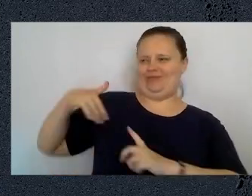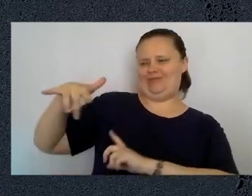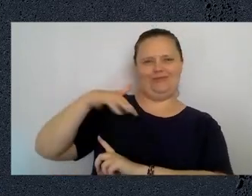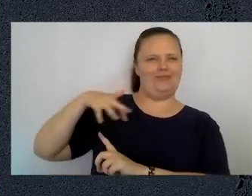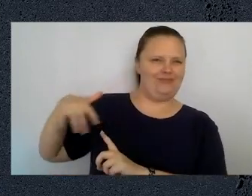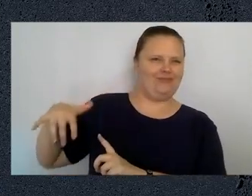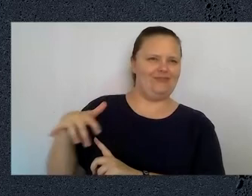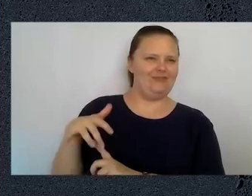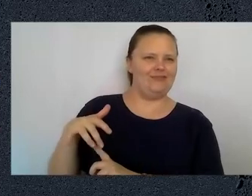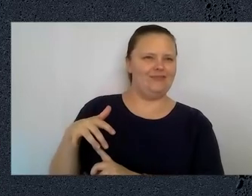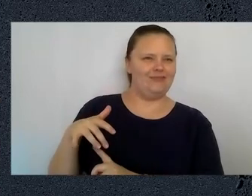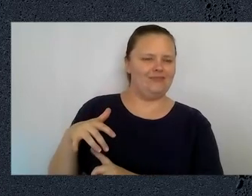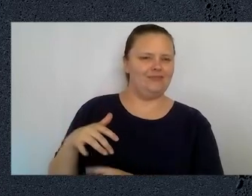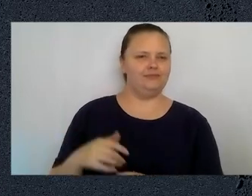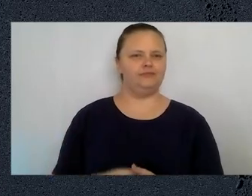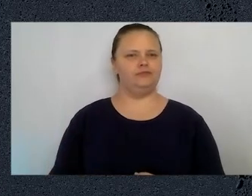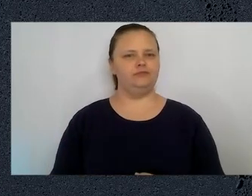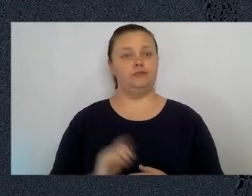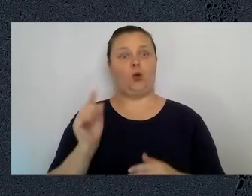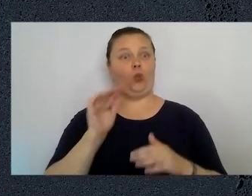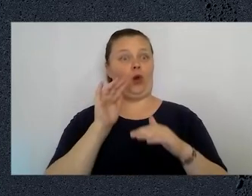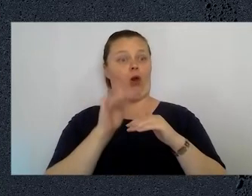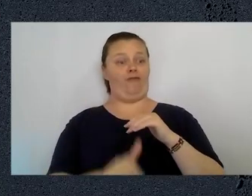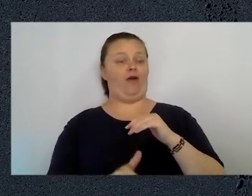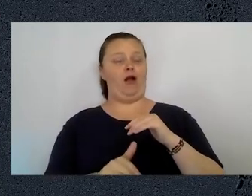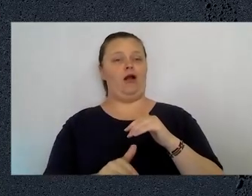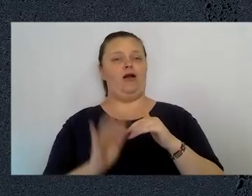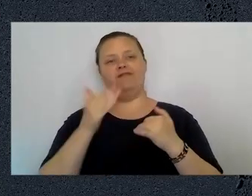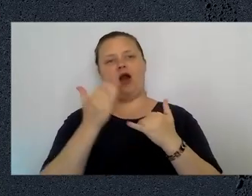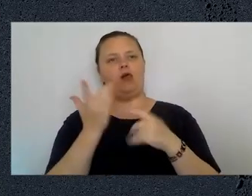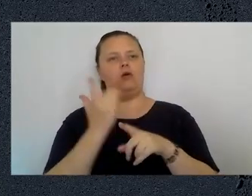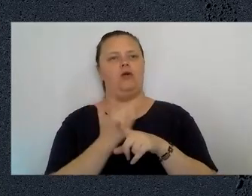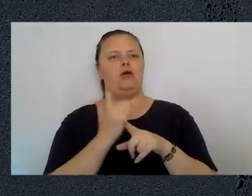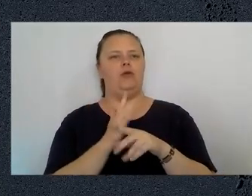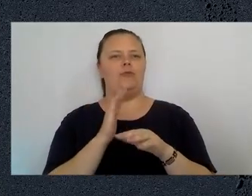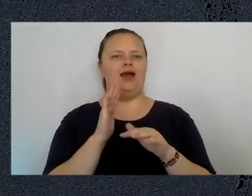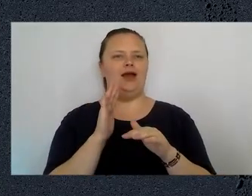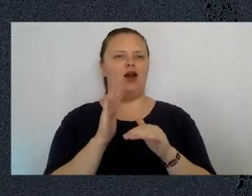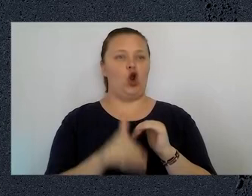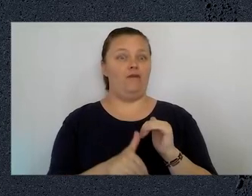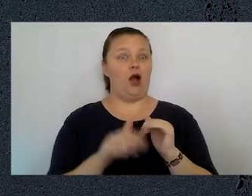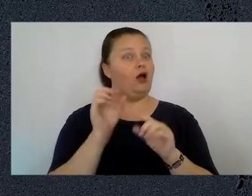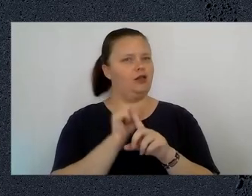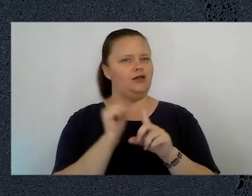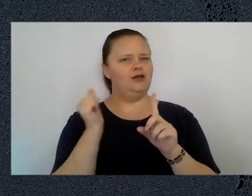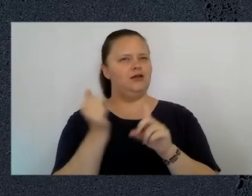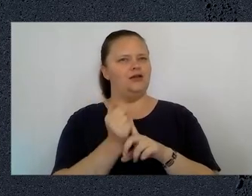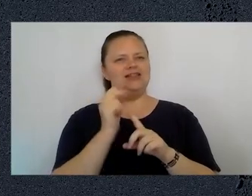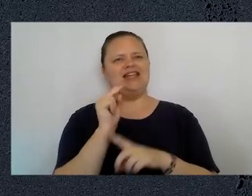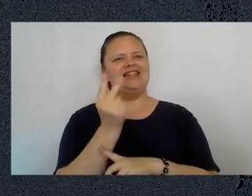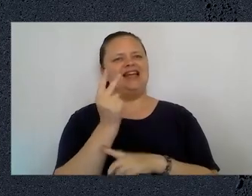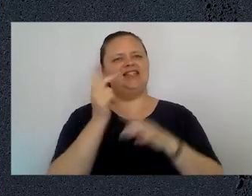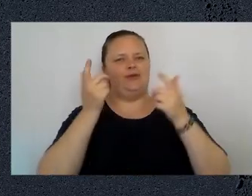that time. And what about, just a final comment on the situation that secondary teachers find themselves